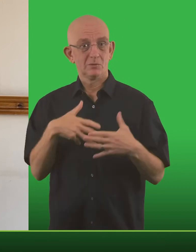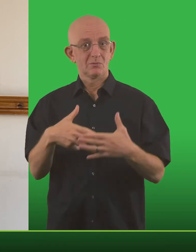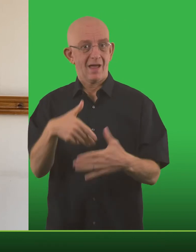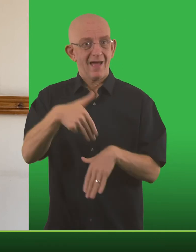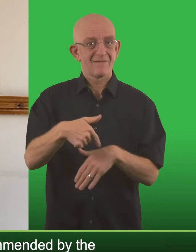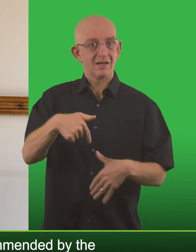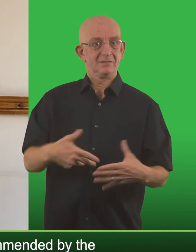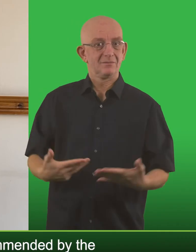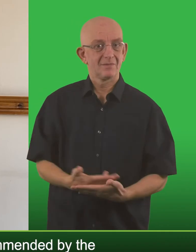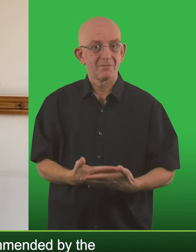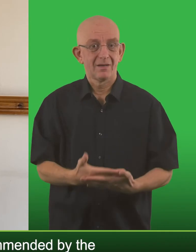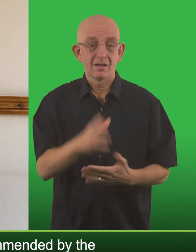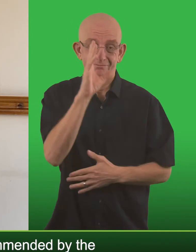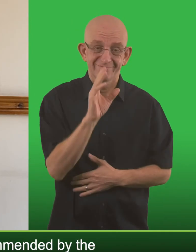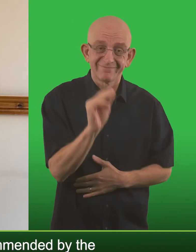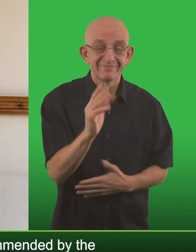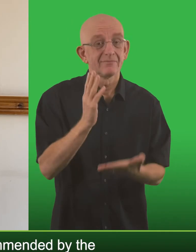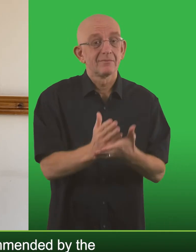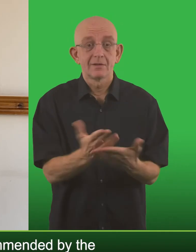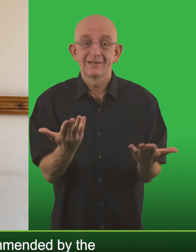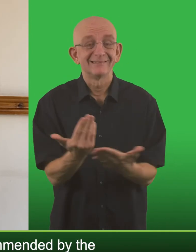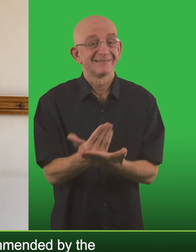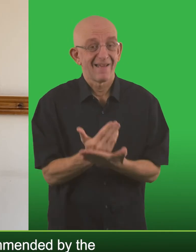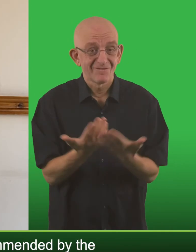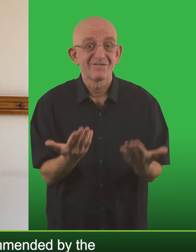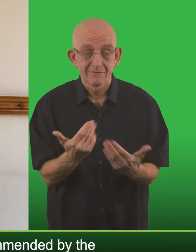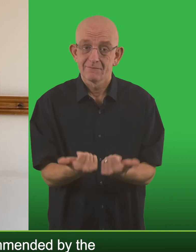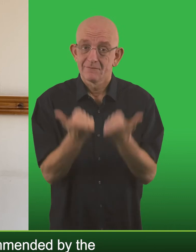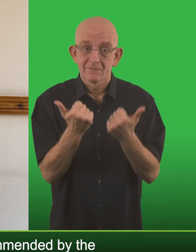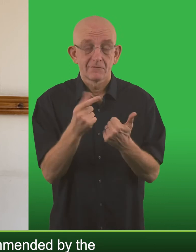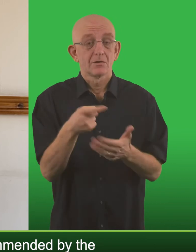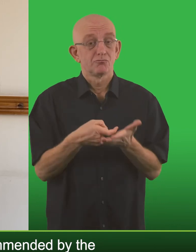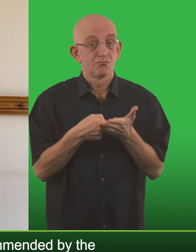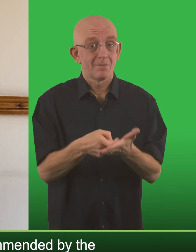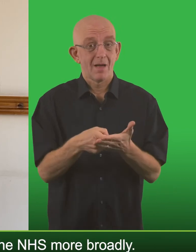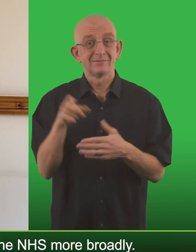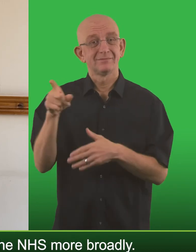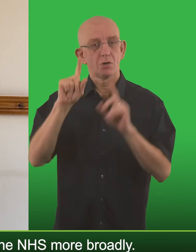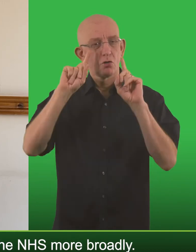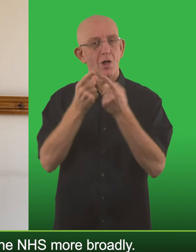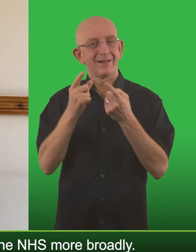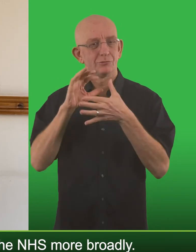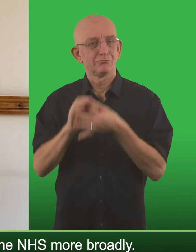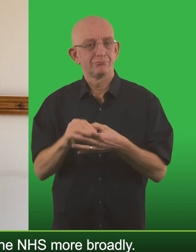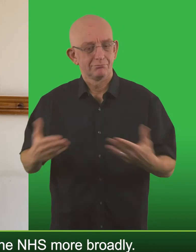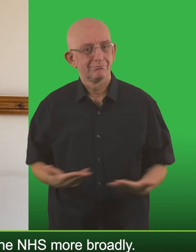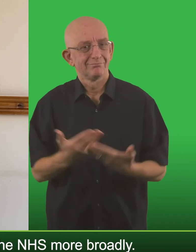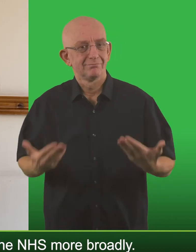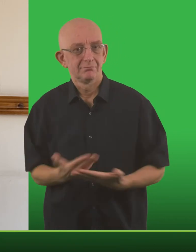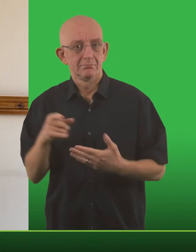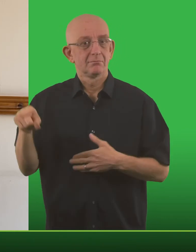pregnancy. It's safe, it's effective, it's recommended by the Royal College of Obstetricians and Gynecologists, Royal College of Midwives and the NHS